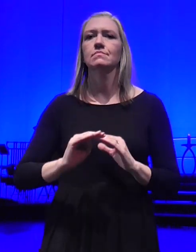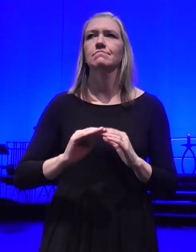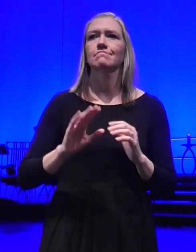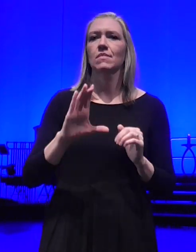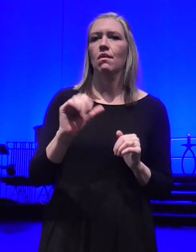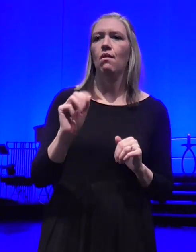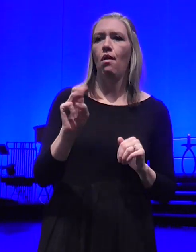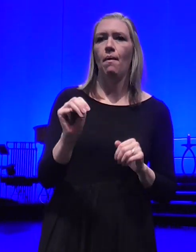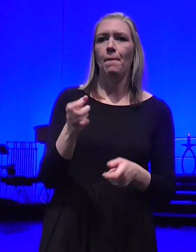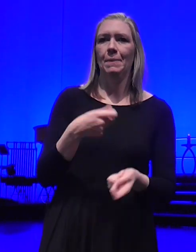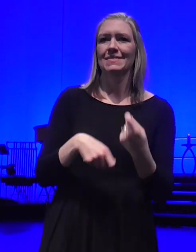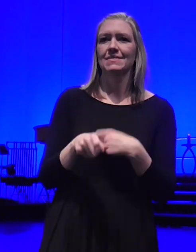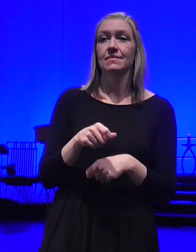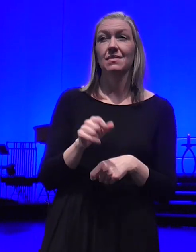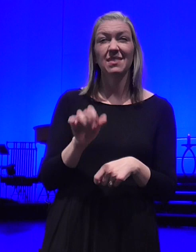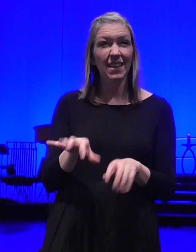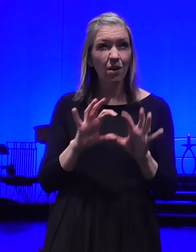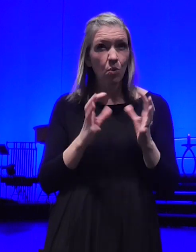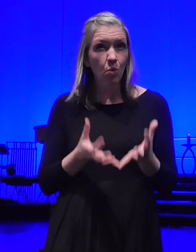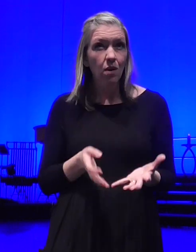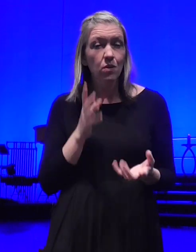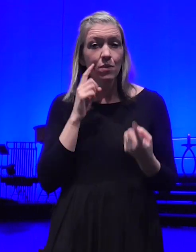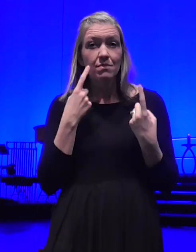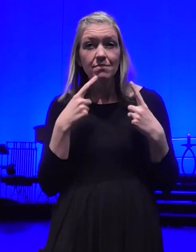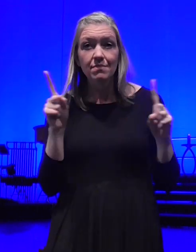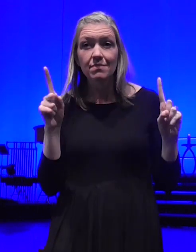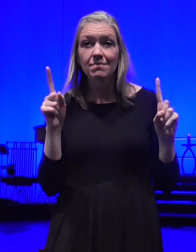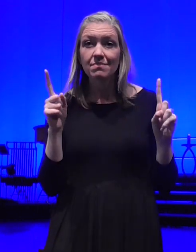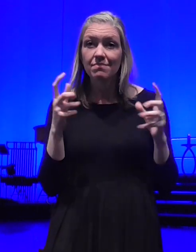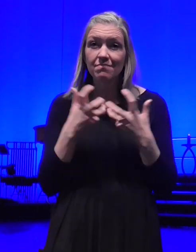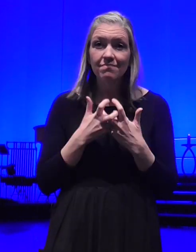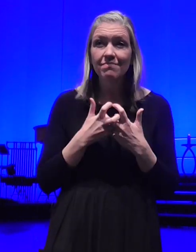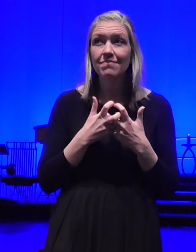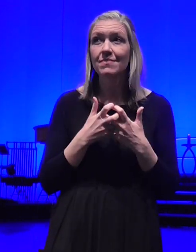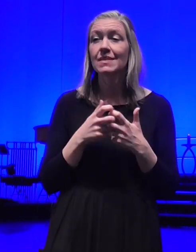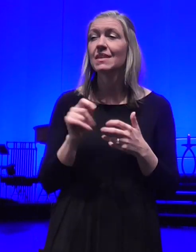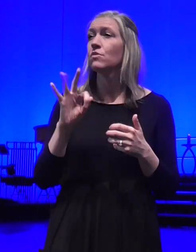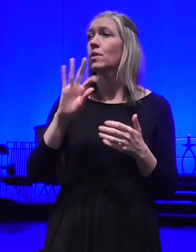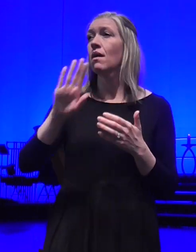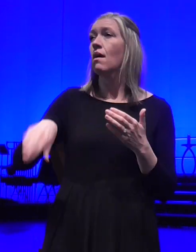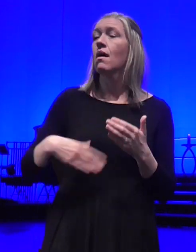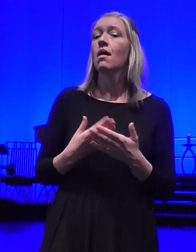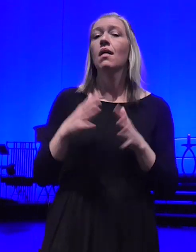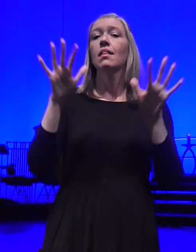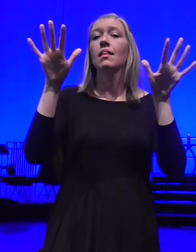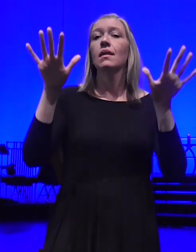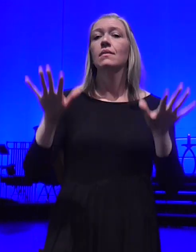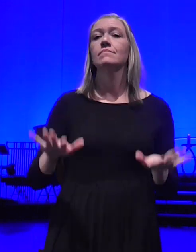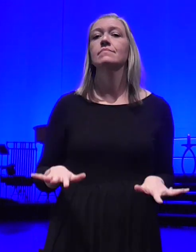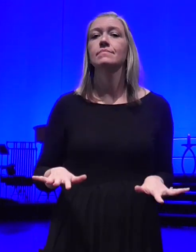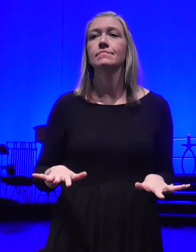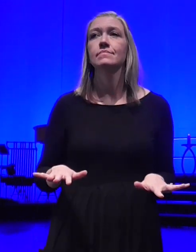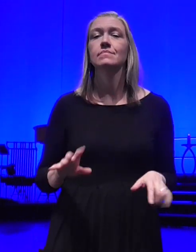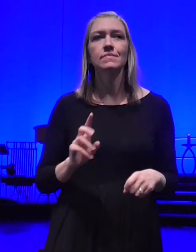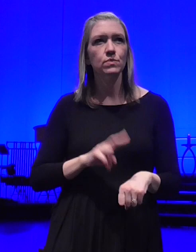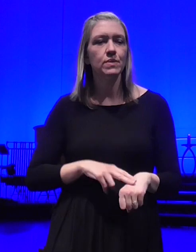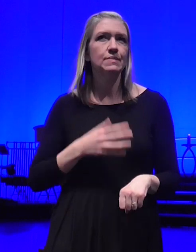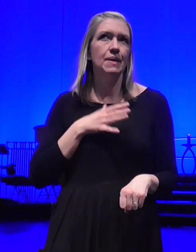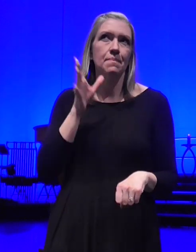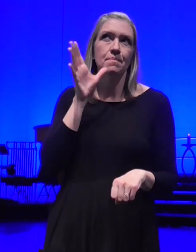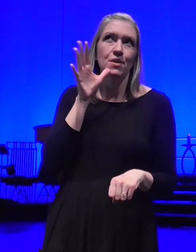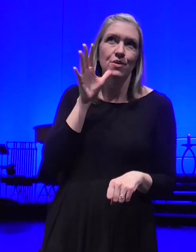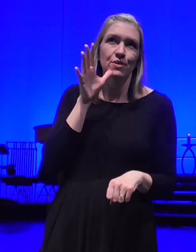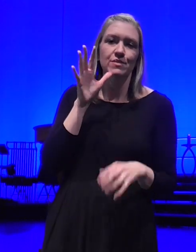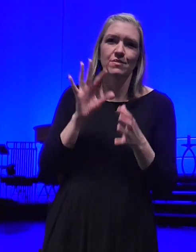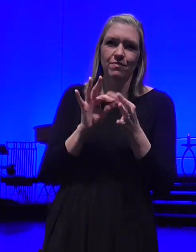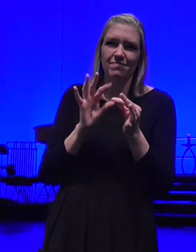world that works for everybody if we all would just calm down? Of course, my mother's words in my ears as a